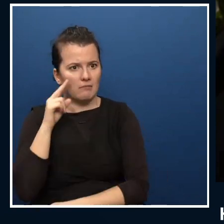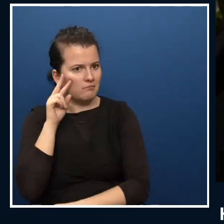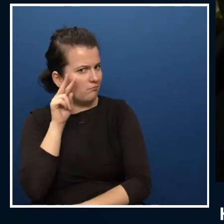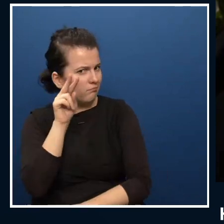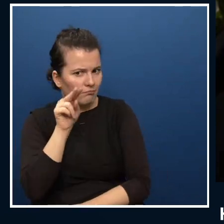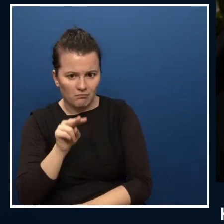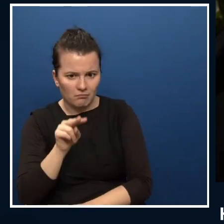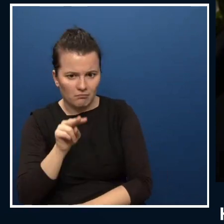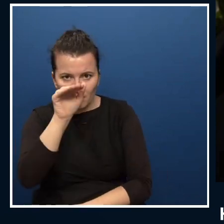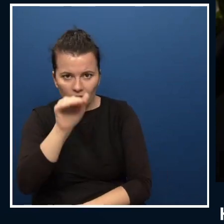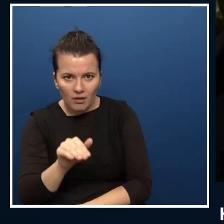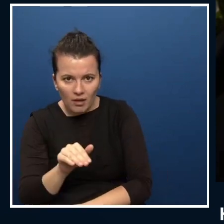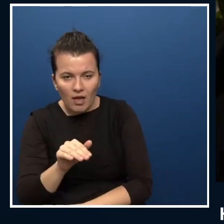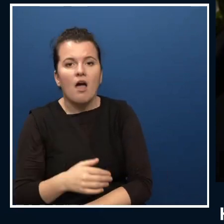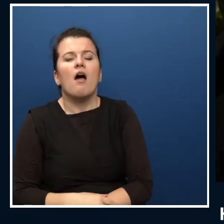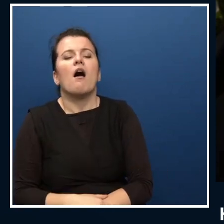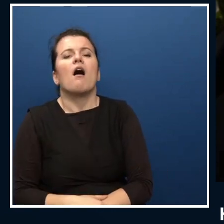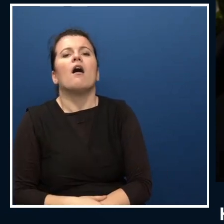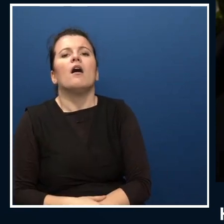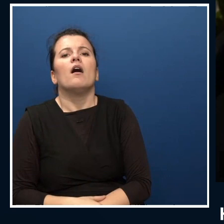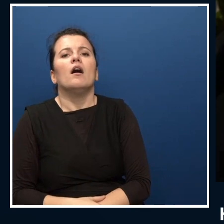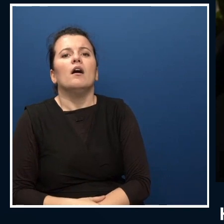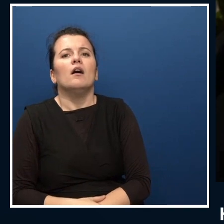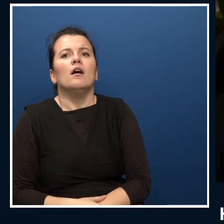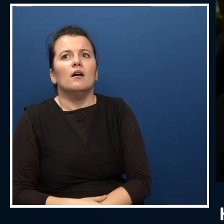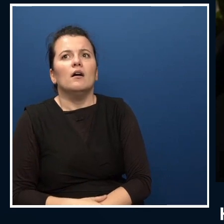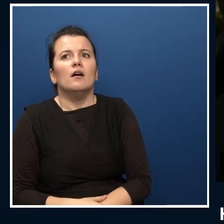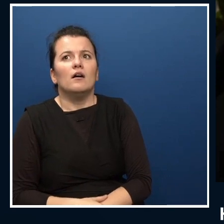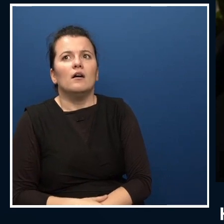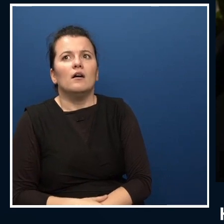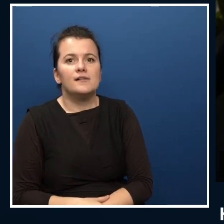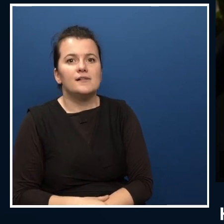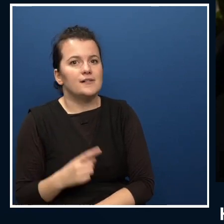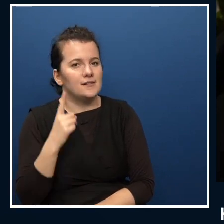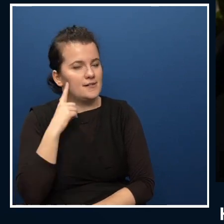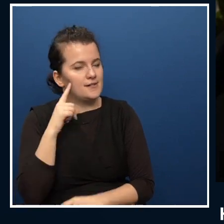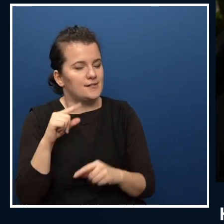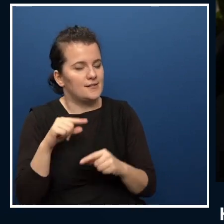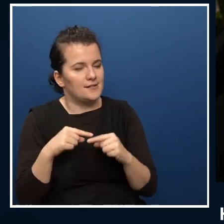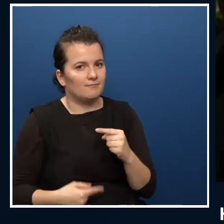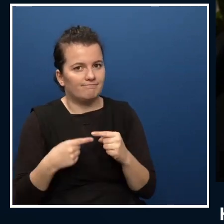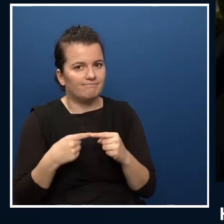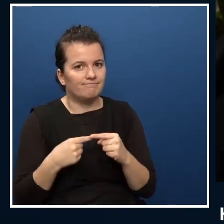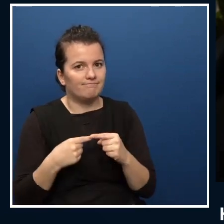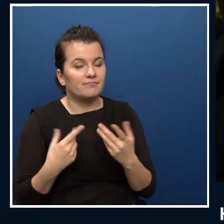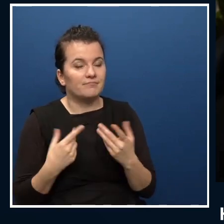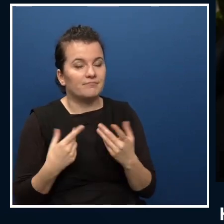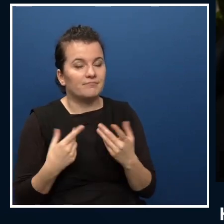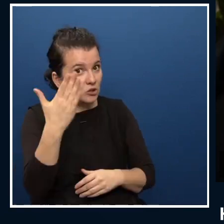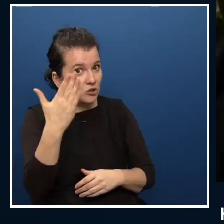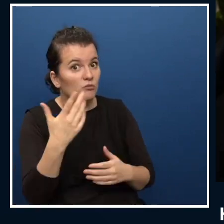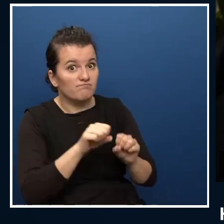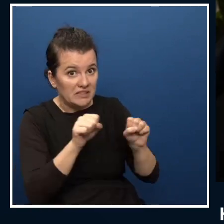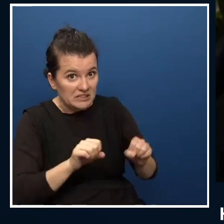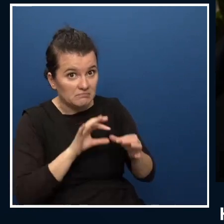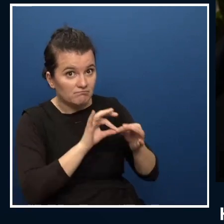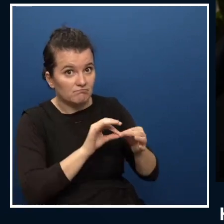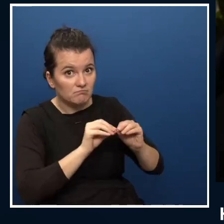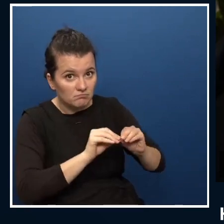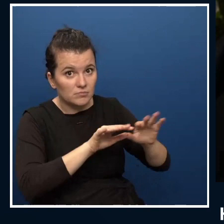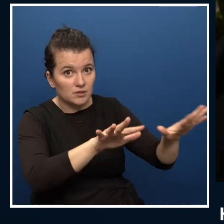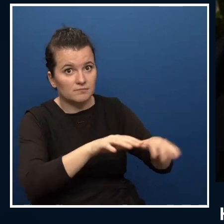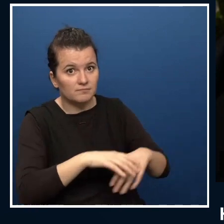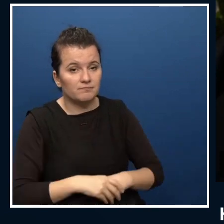did I remove all of the dependencies on the existing system? So I had to call the hoster and say, would you please shut off